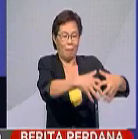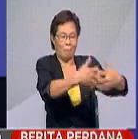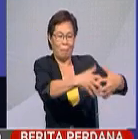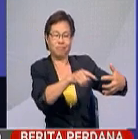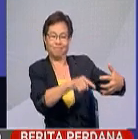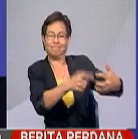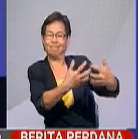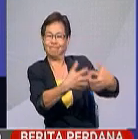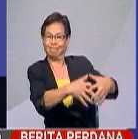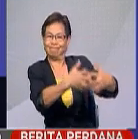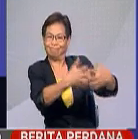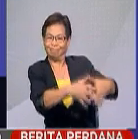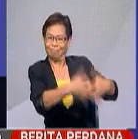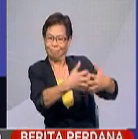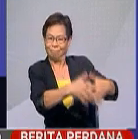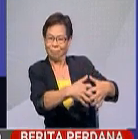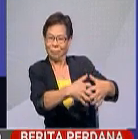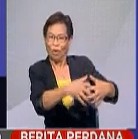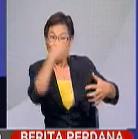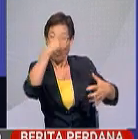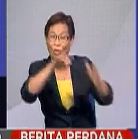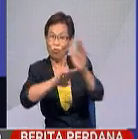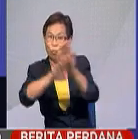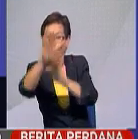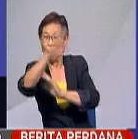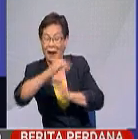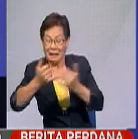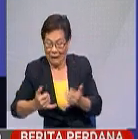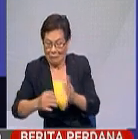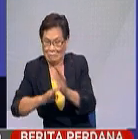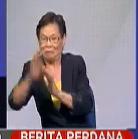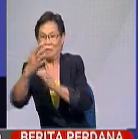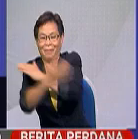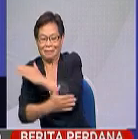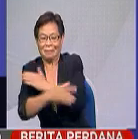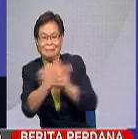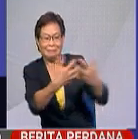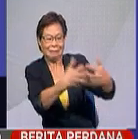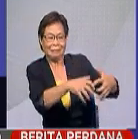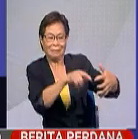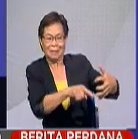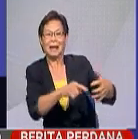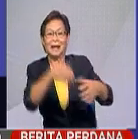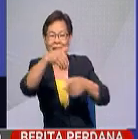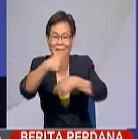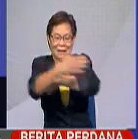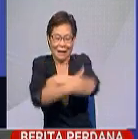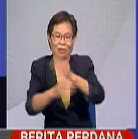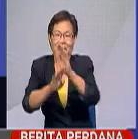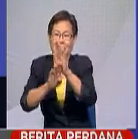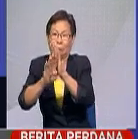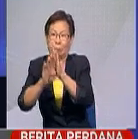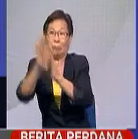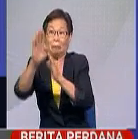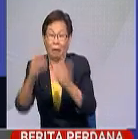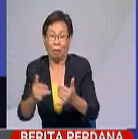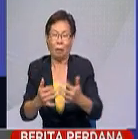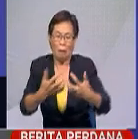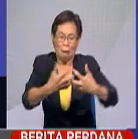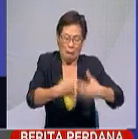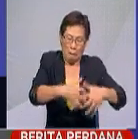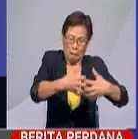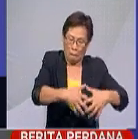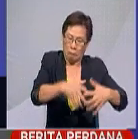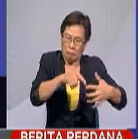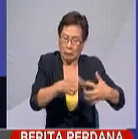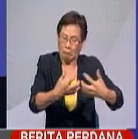vital sectors for both developing and developed nations. In developing countries, manufacturing continues